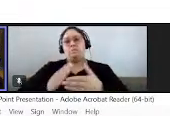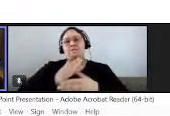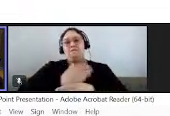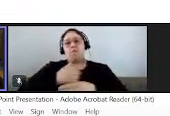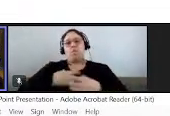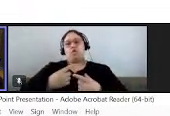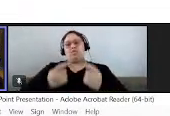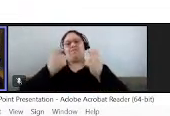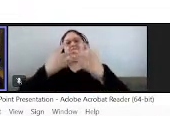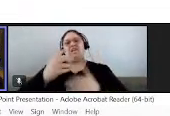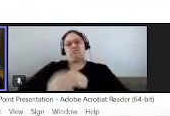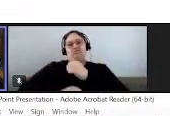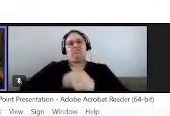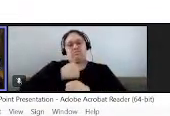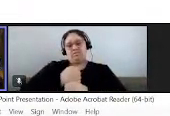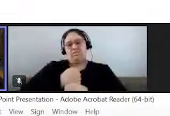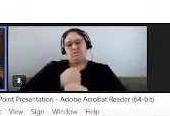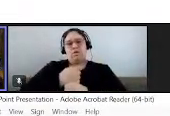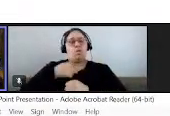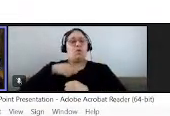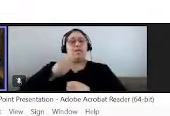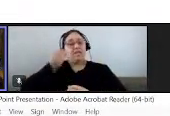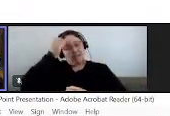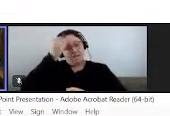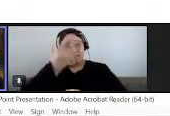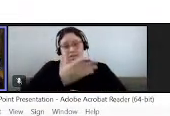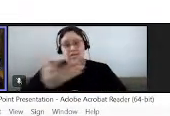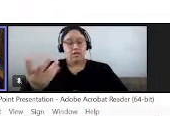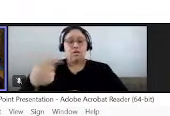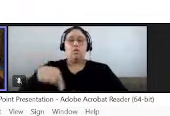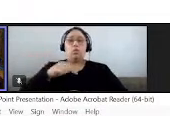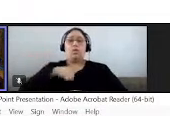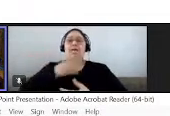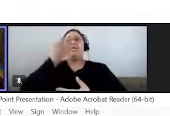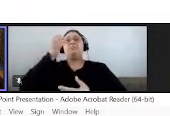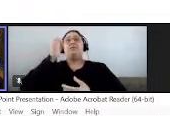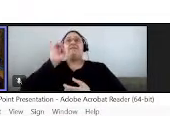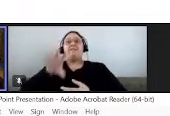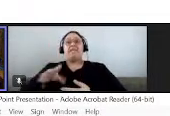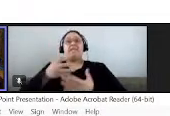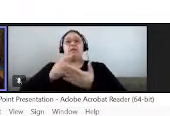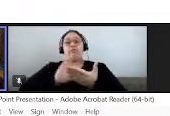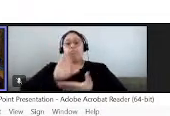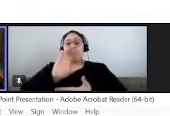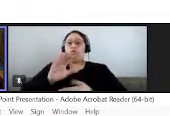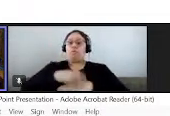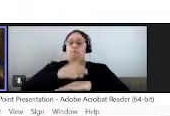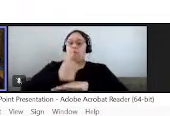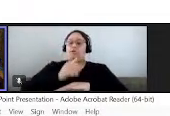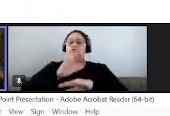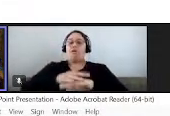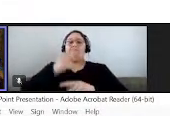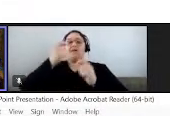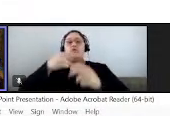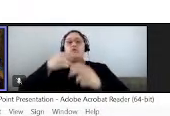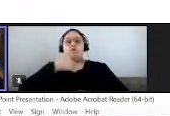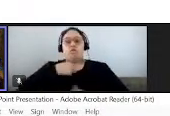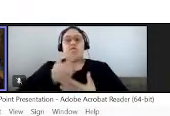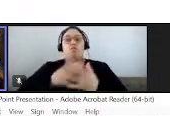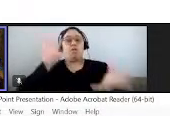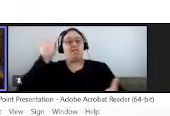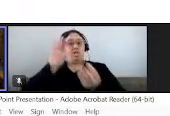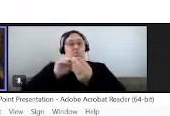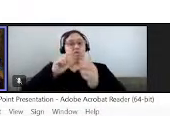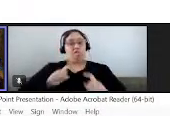the financial year. We give an indication of what we foresee to be an amount based on the constraints for committees in